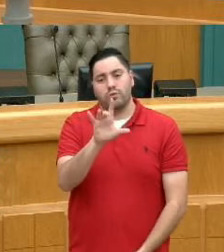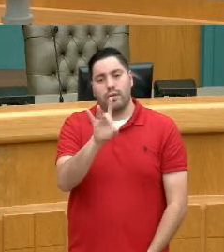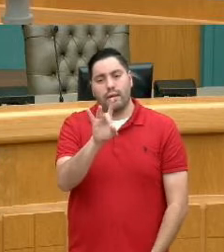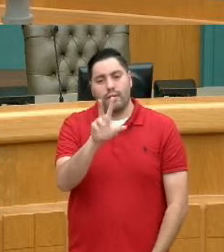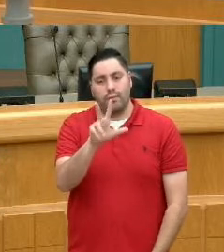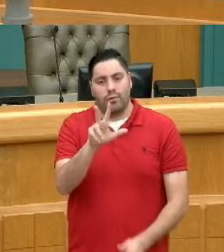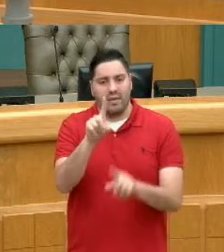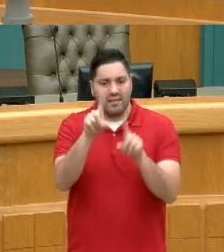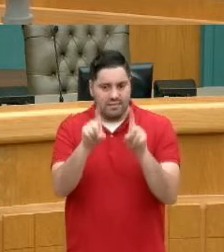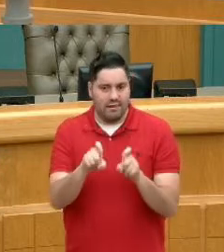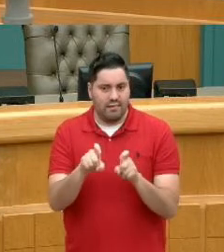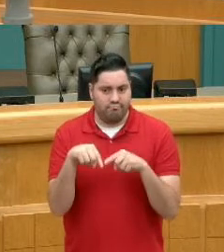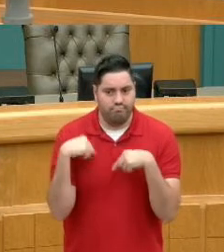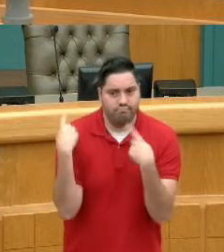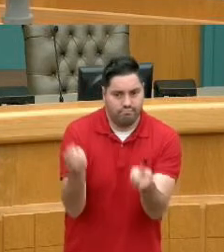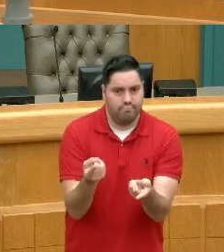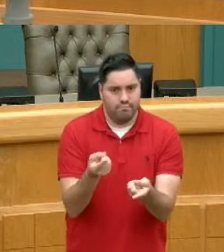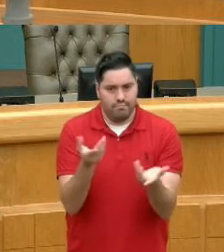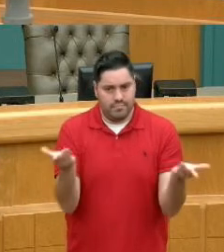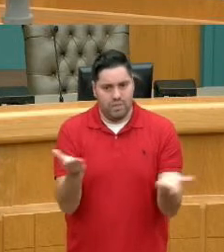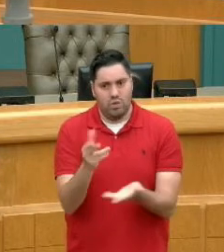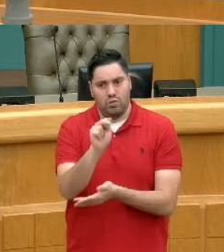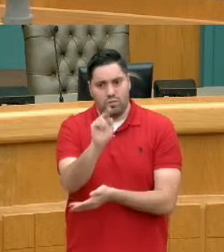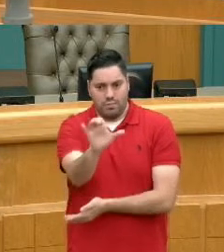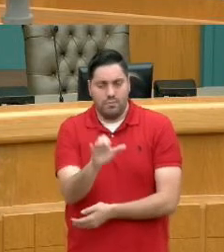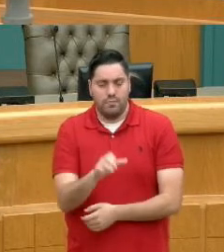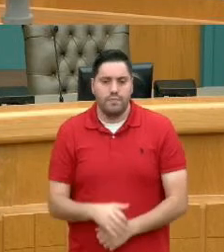7,383 for Nueces County.